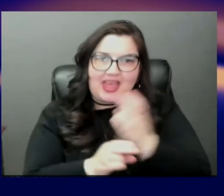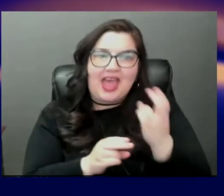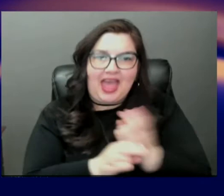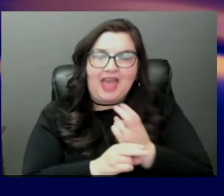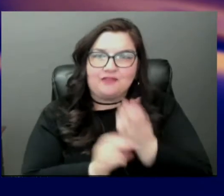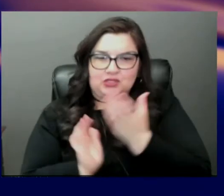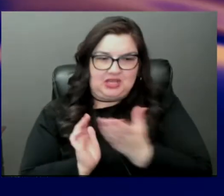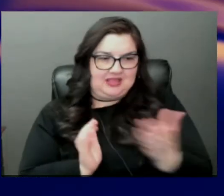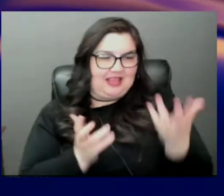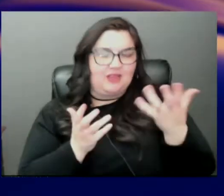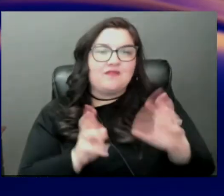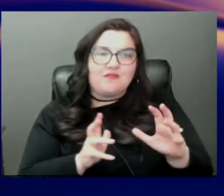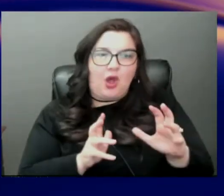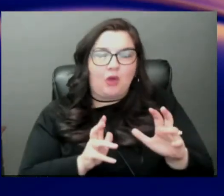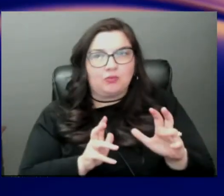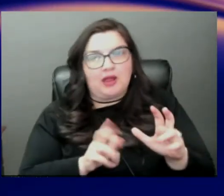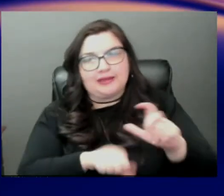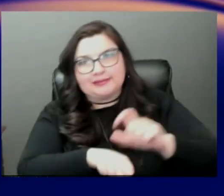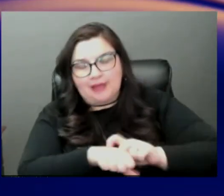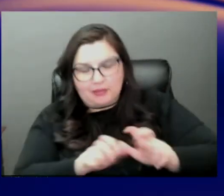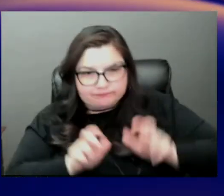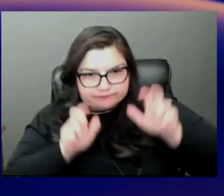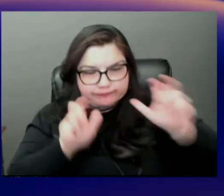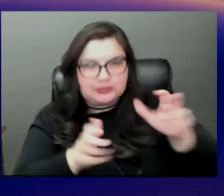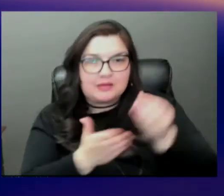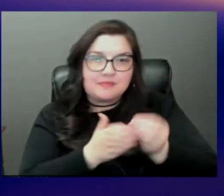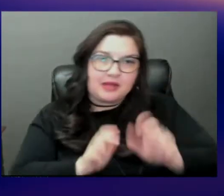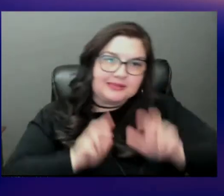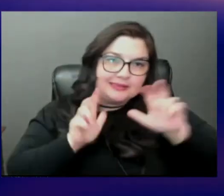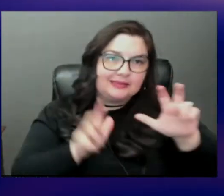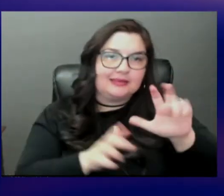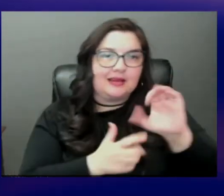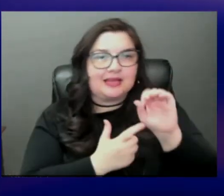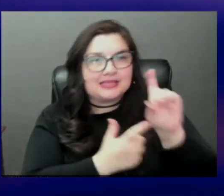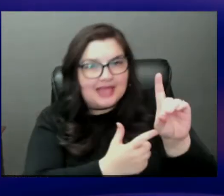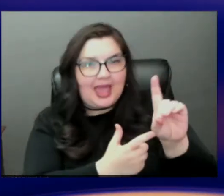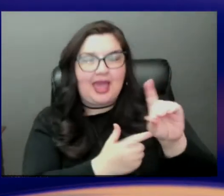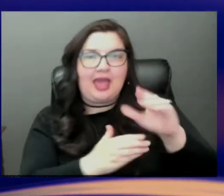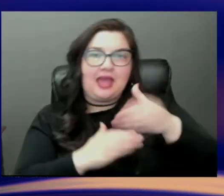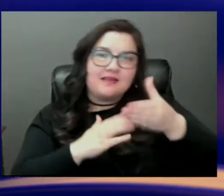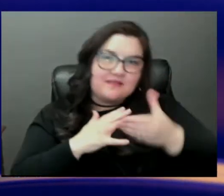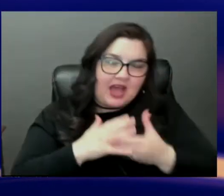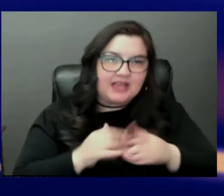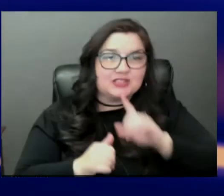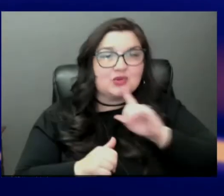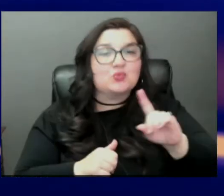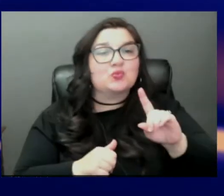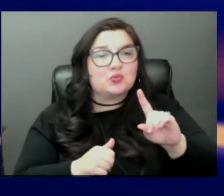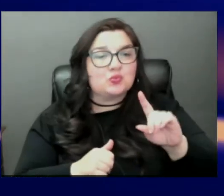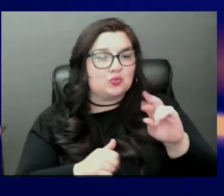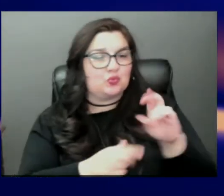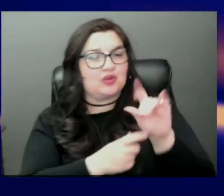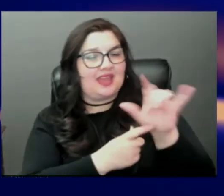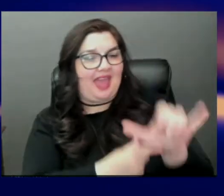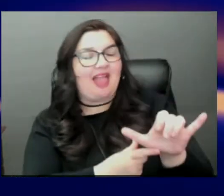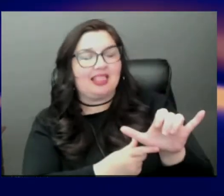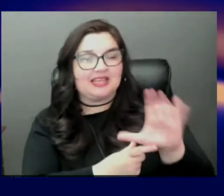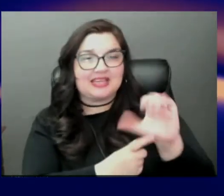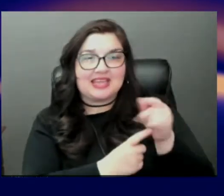already invested in, be it CAD files, BIM files, reality capture, be it existing data stores, or